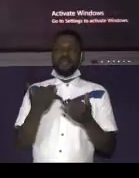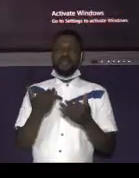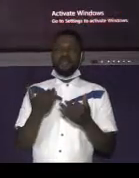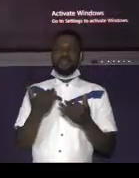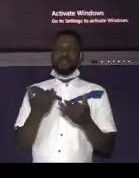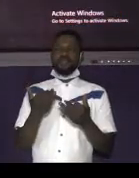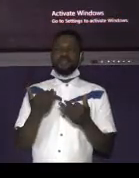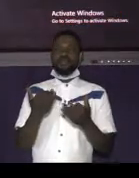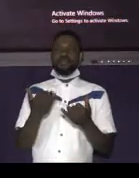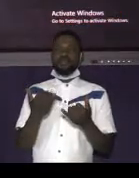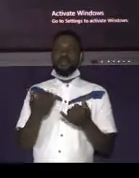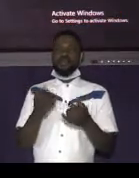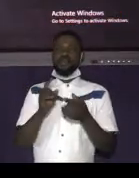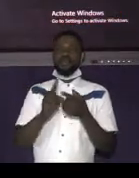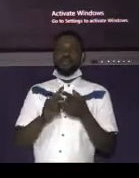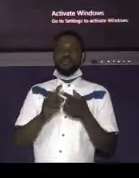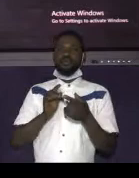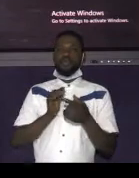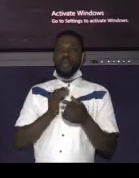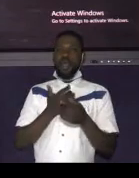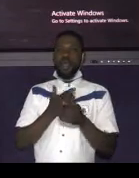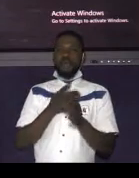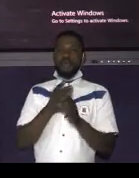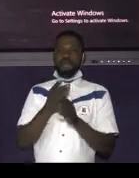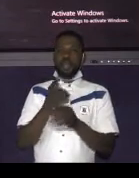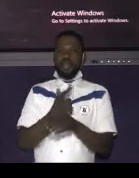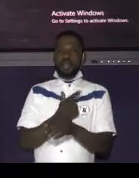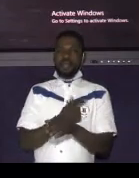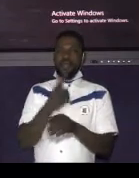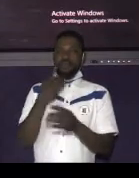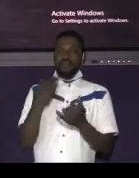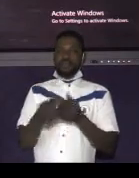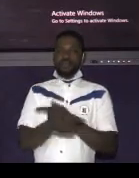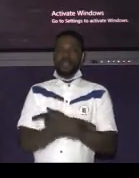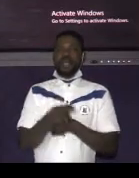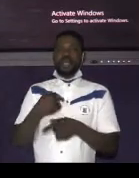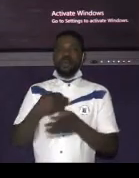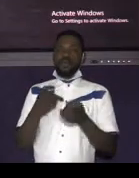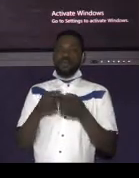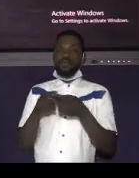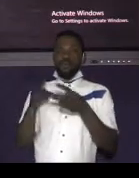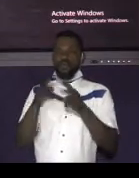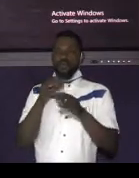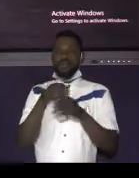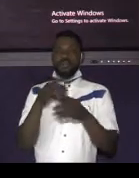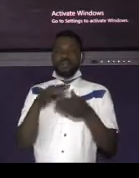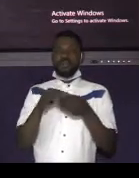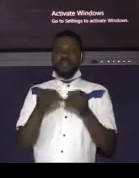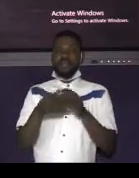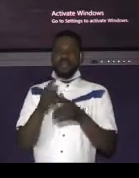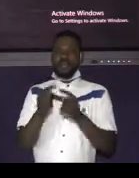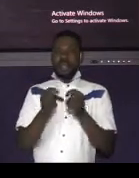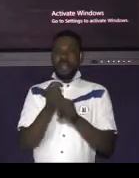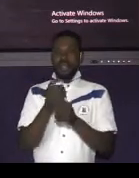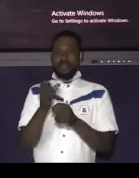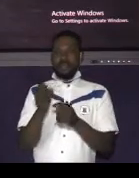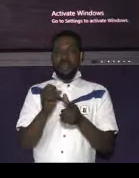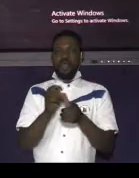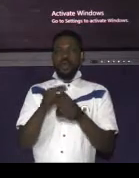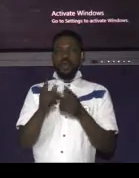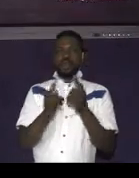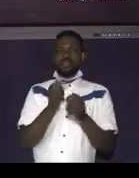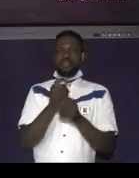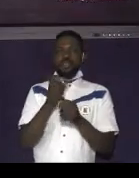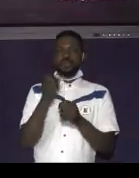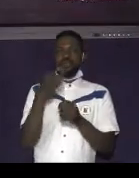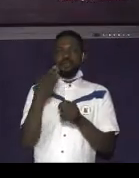Now, to our main lesson for today, we said we are going to look at sentence types or types of